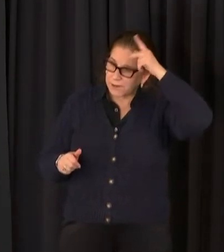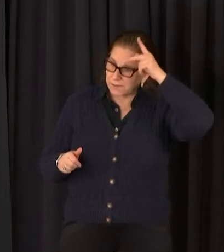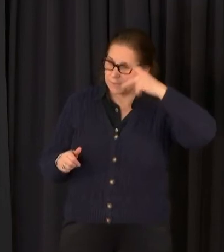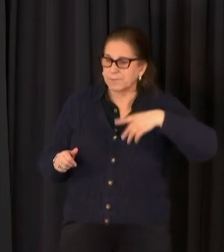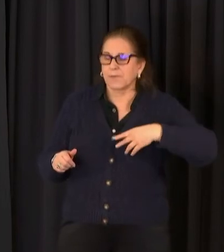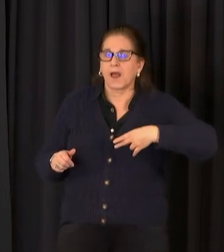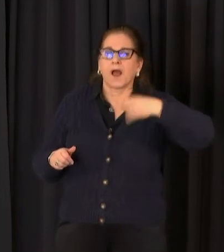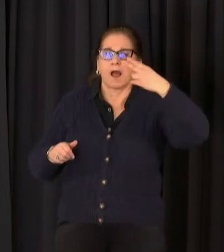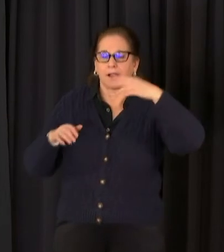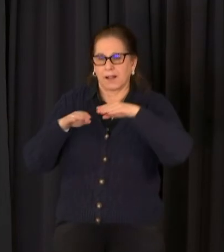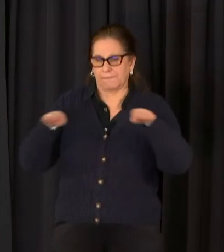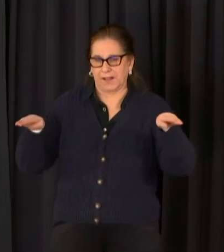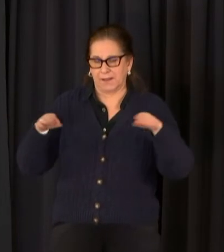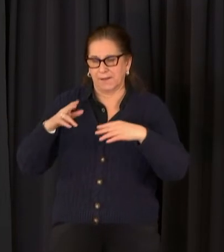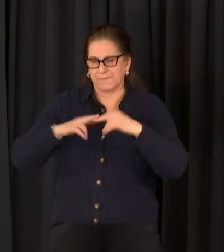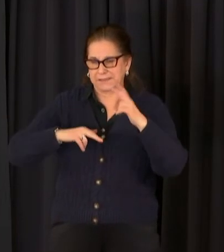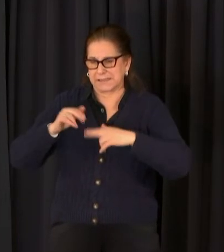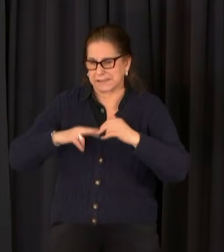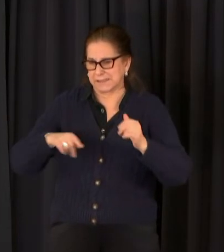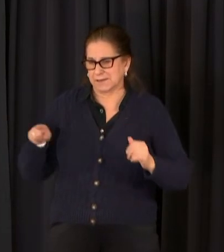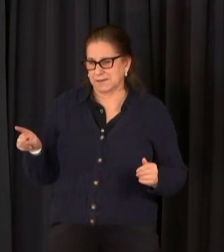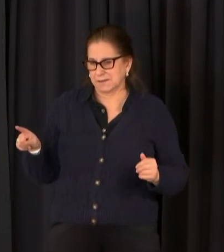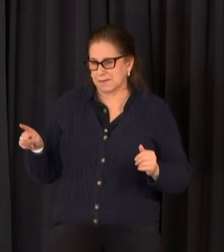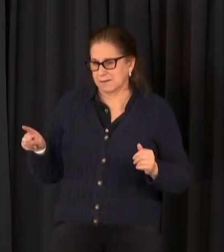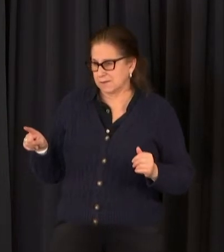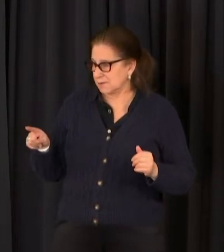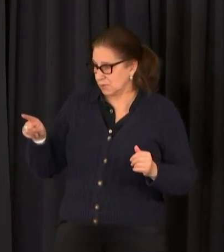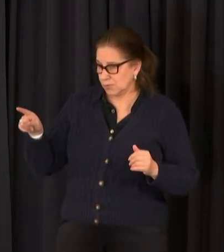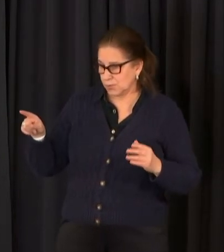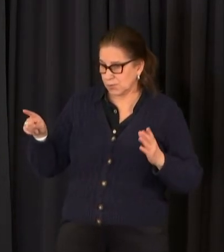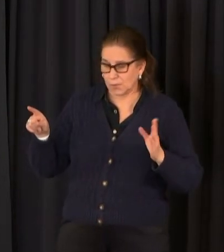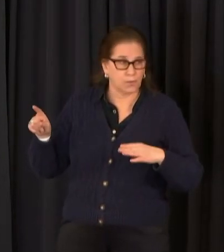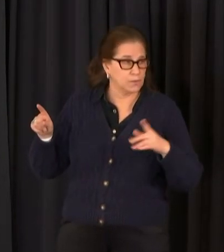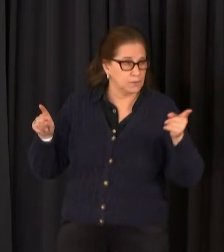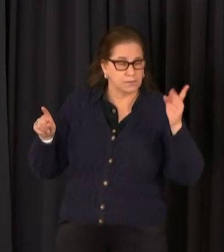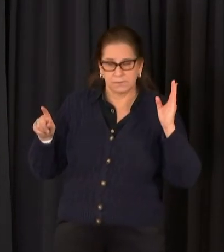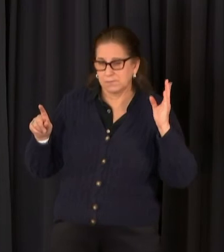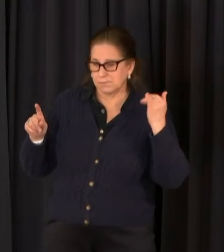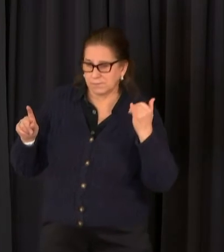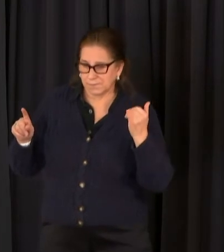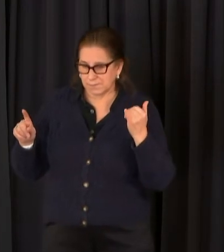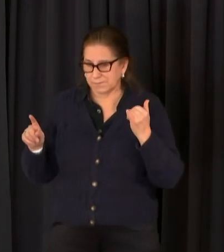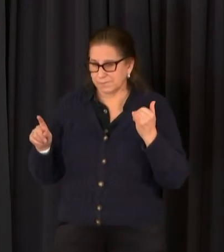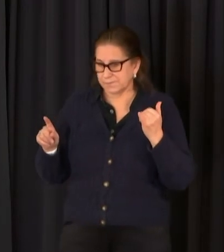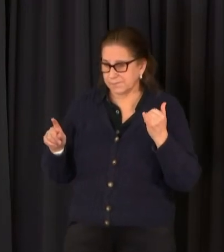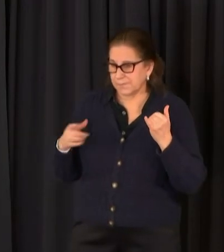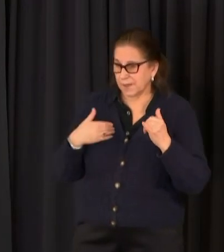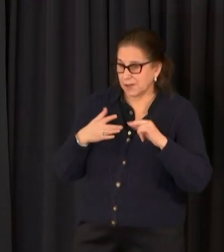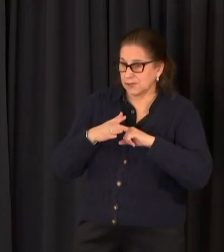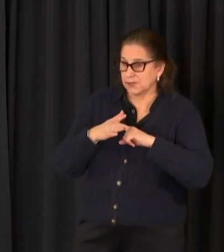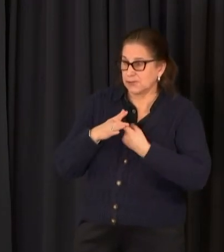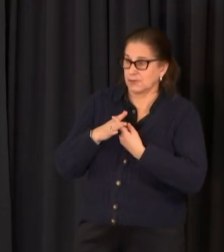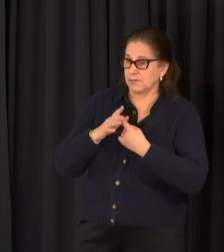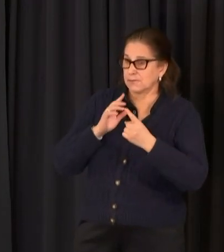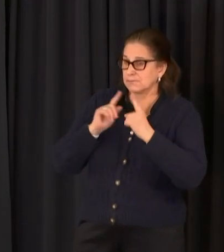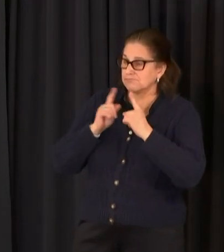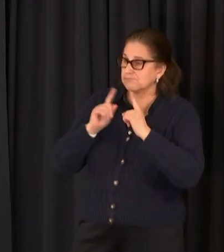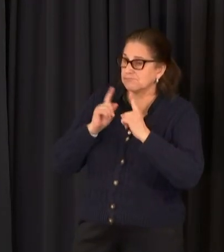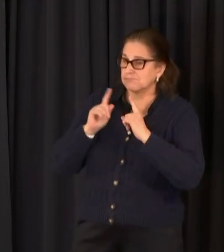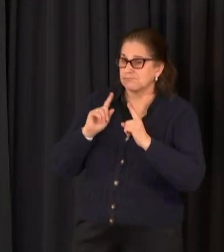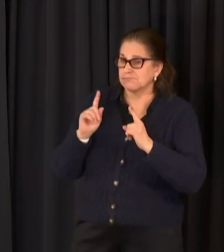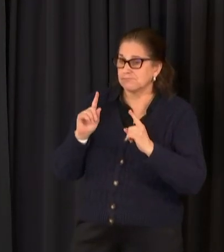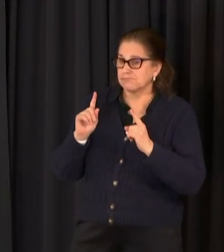the facilities. So as you all may be aware, when we first started having conversations